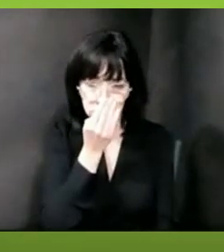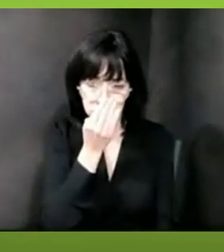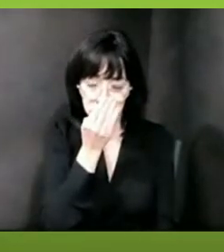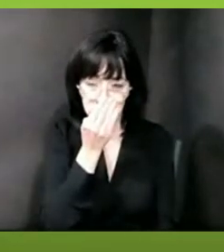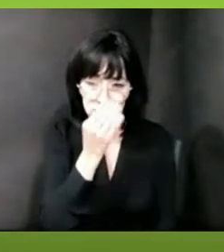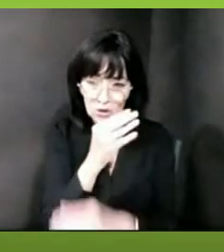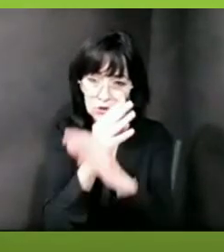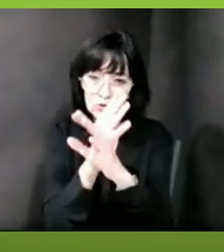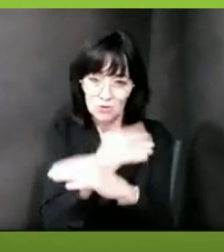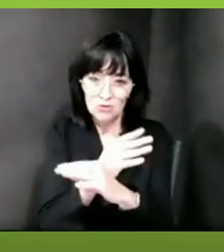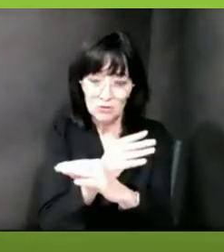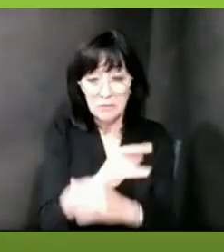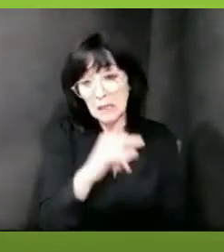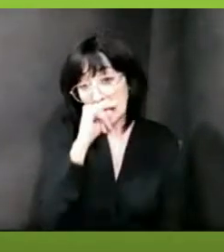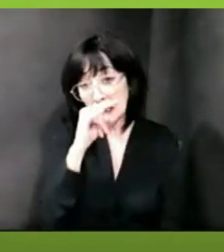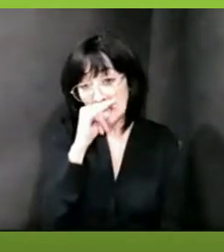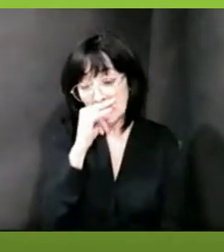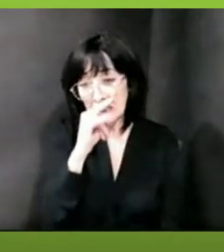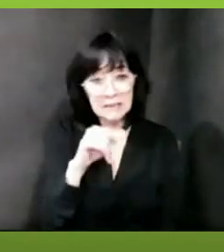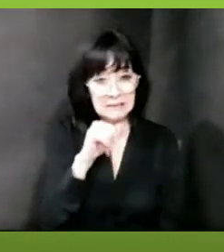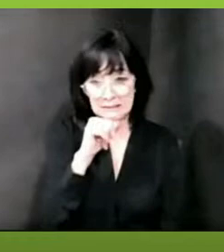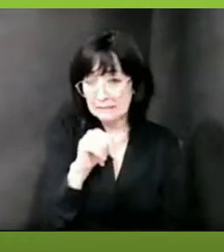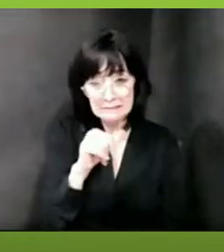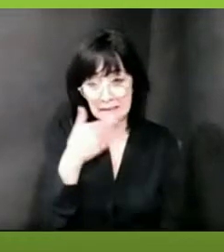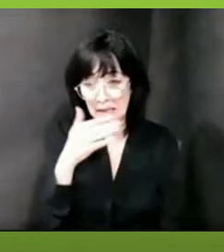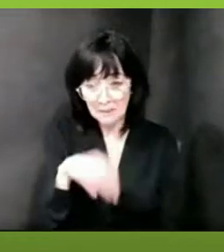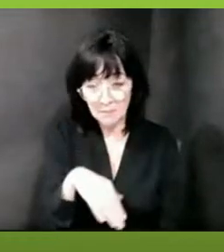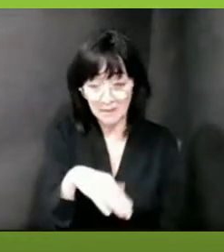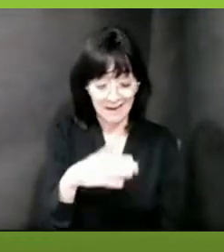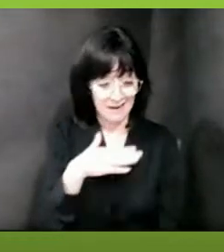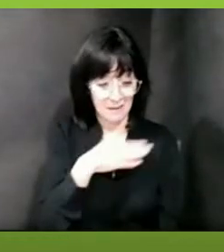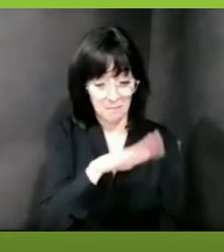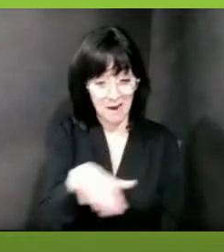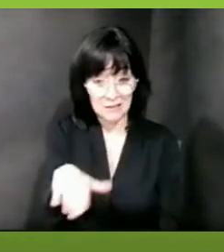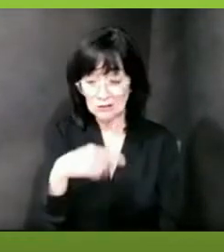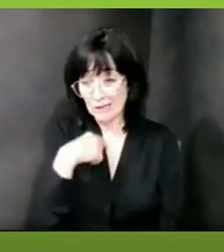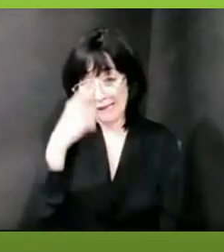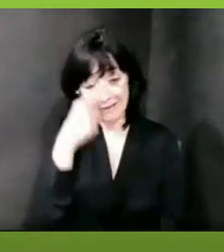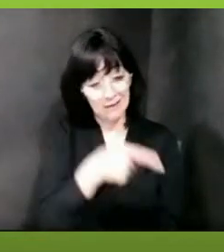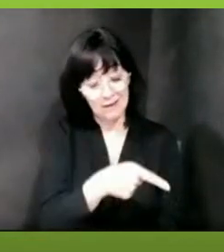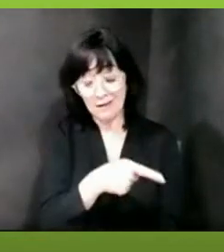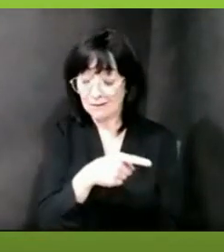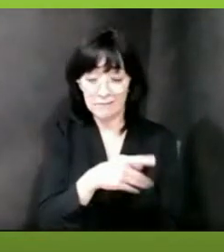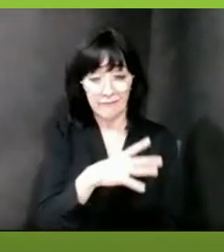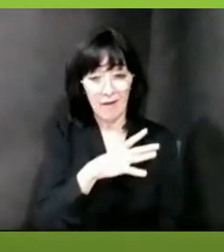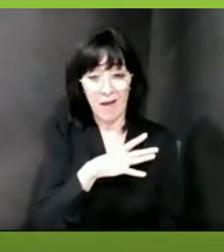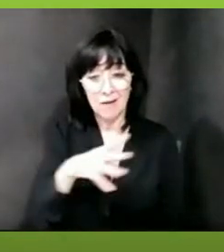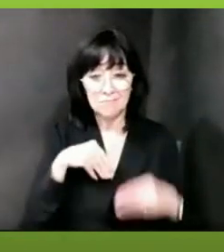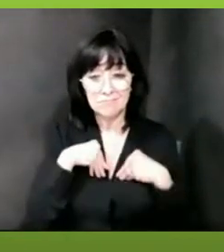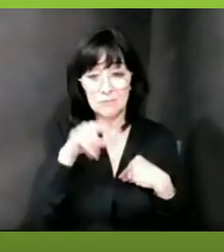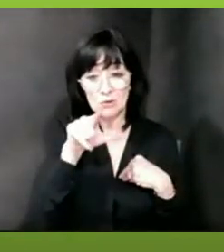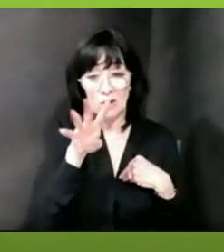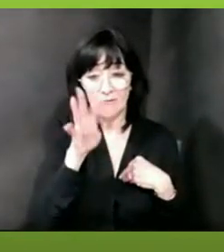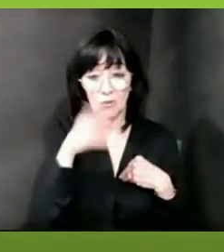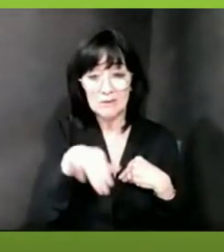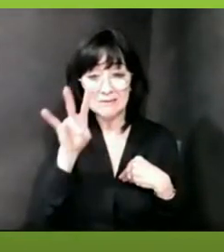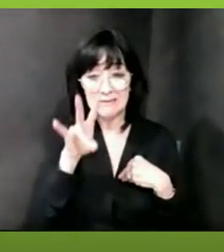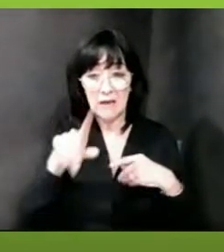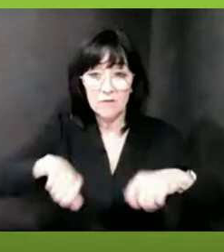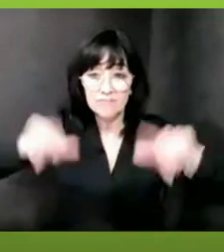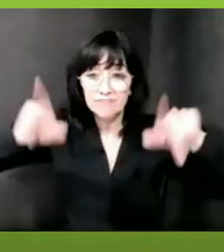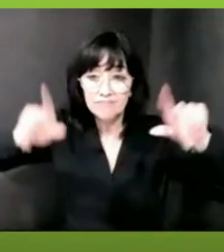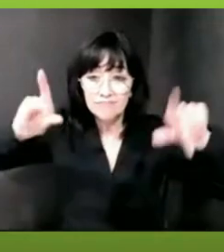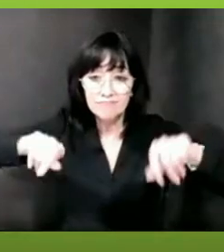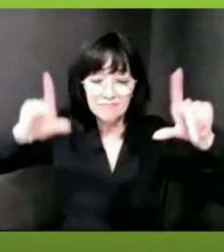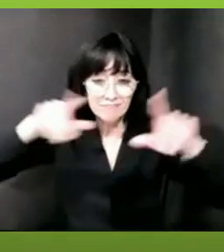parents and caregivers. I think my kids would stay on there 24/7 if I let them. But they're just tired. So a lot of our